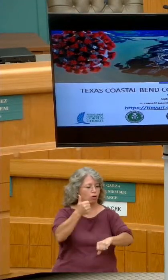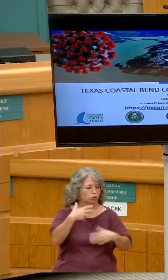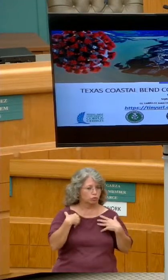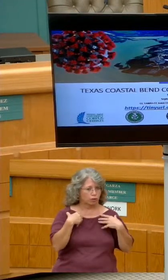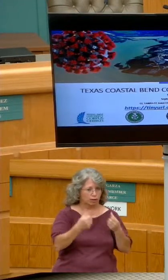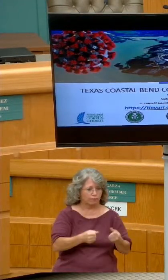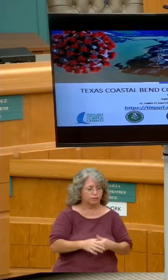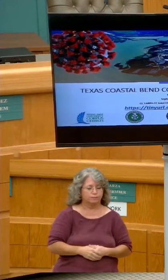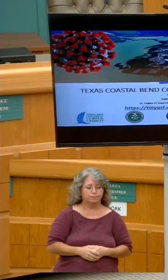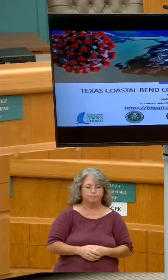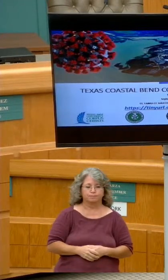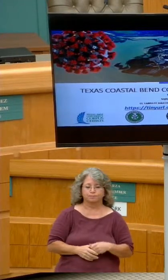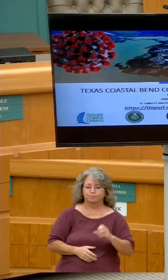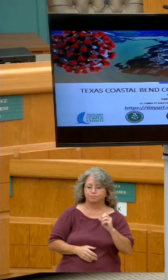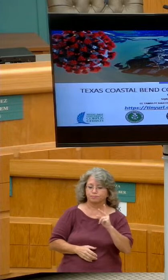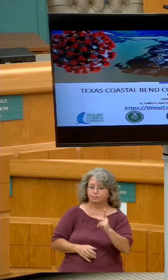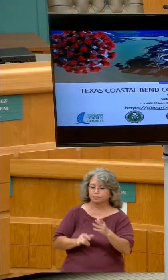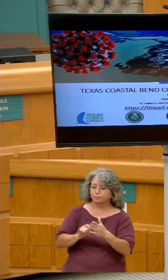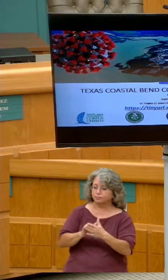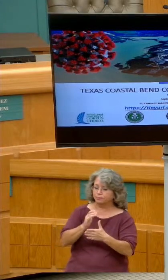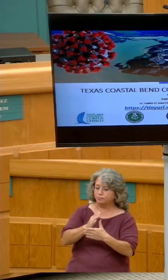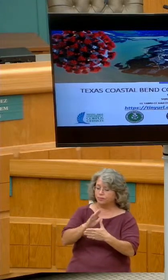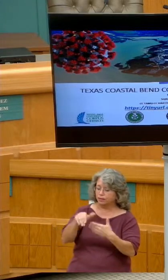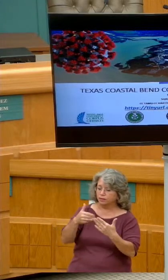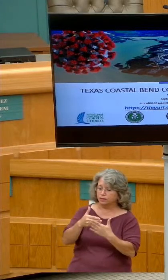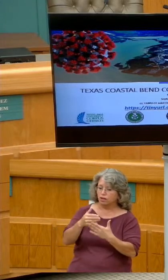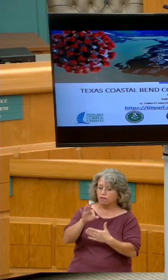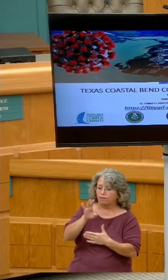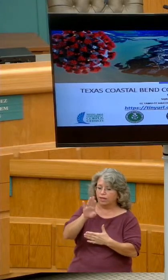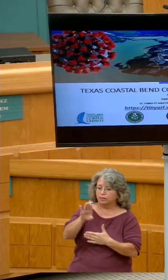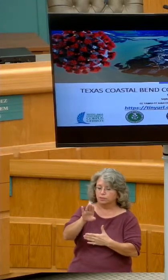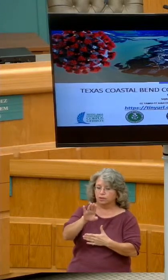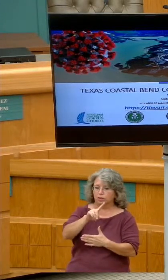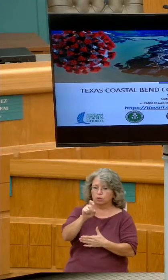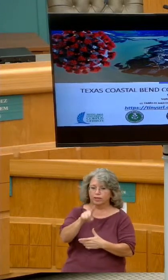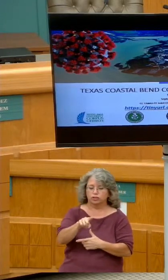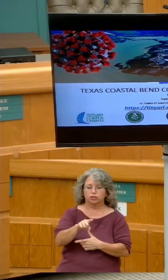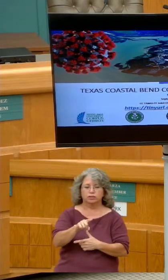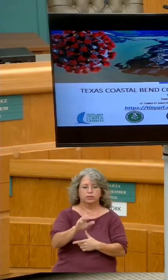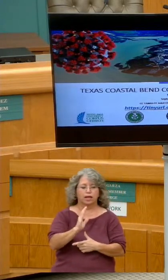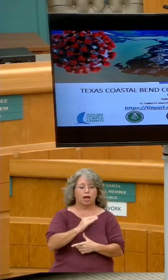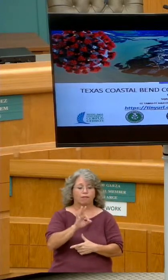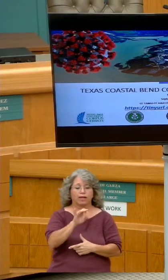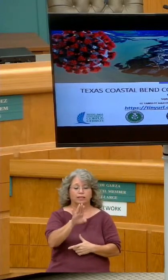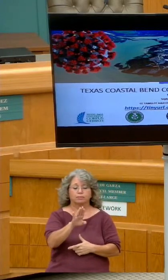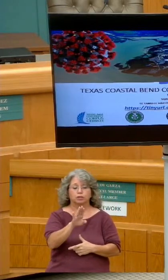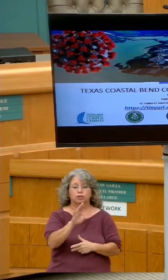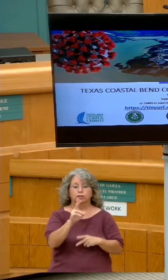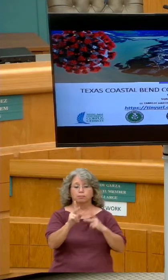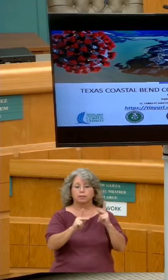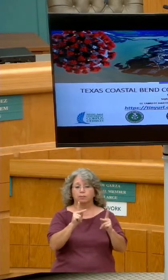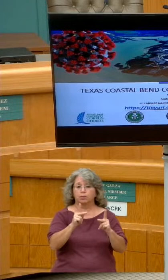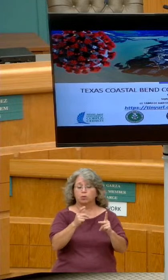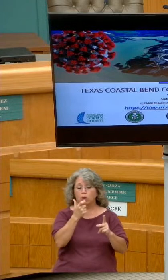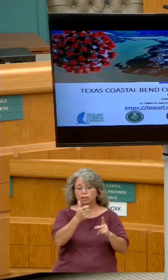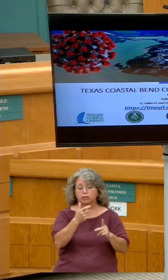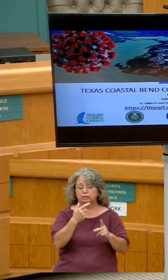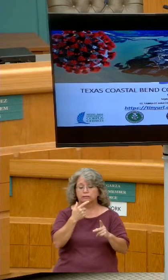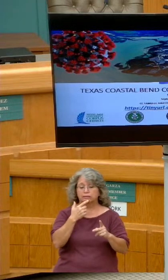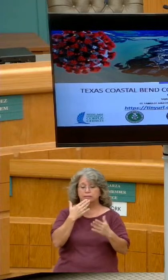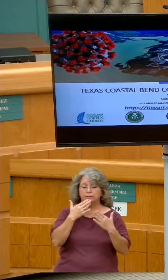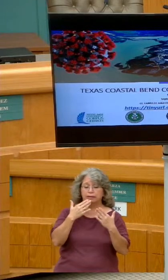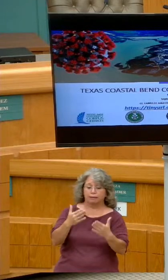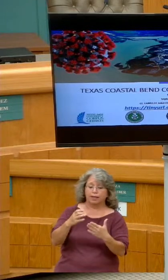Okay, and that's it for the questions. The Facebook audience wanted to give you thanks, Chris, for your time